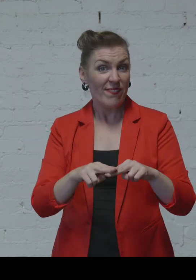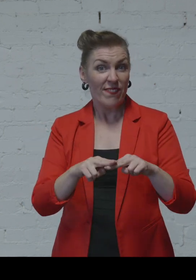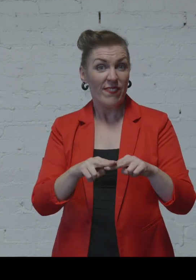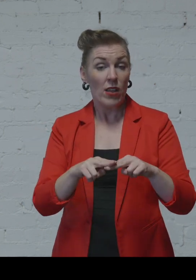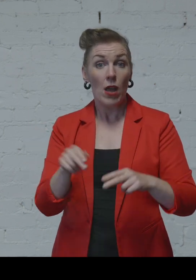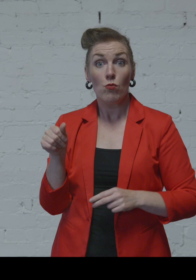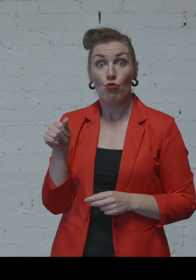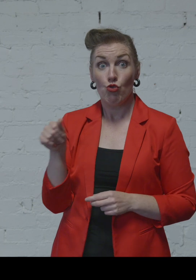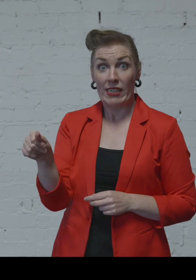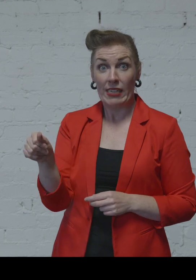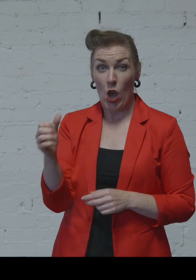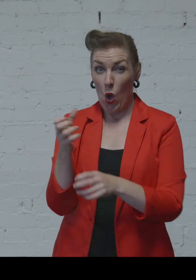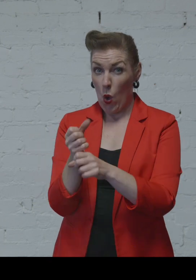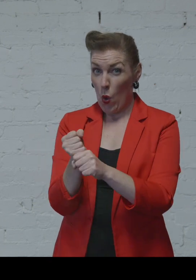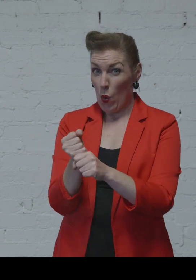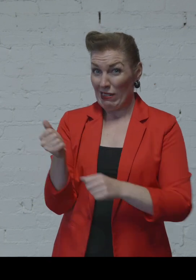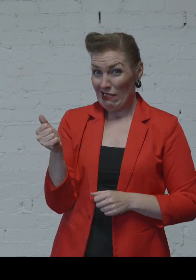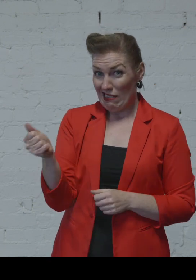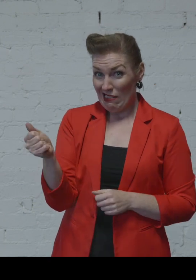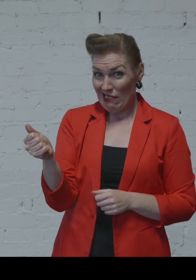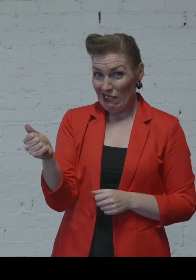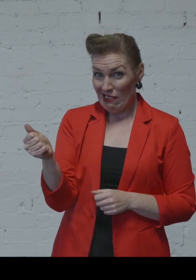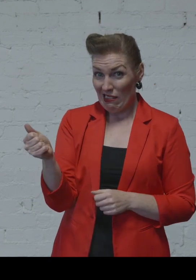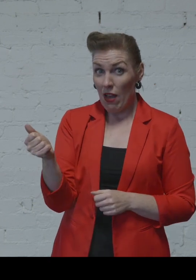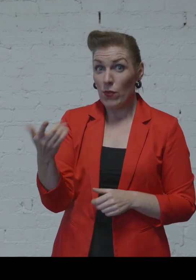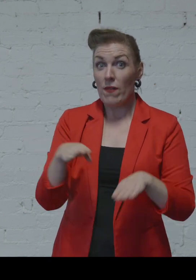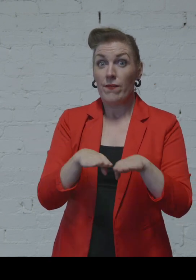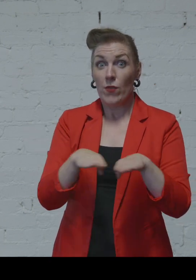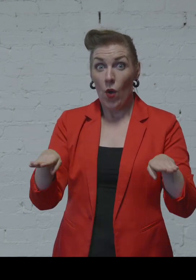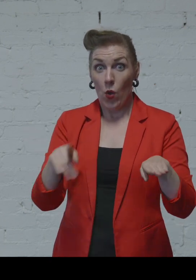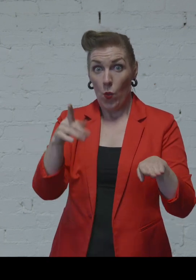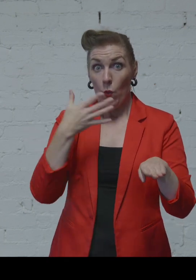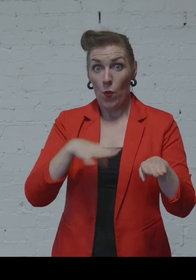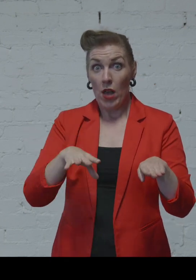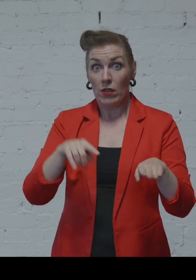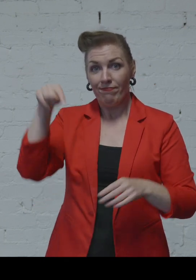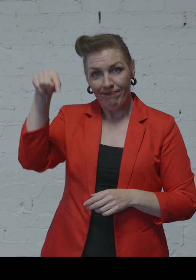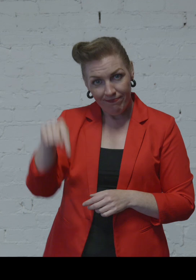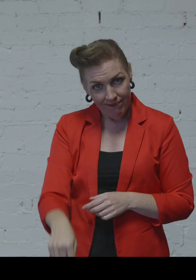Press the button to call the lift, and when you enter the lift, press and hold the button for the floor you want to go to.